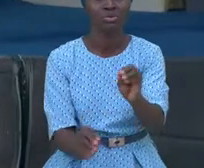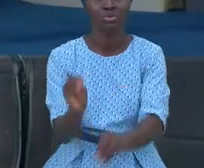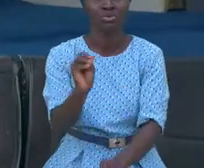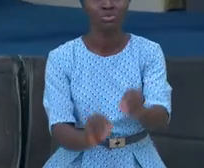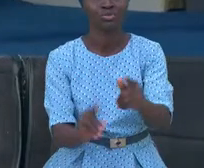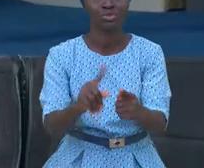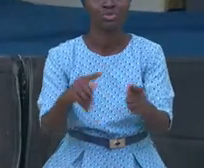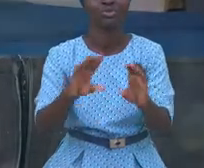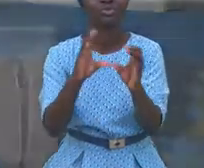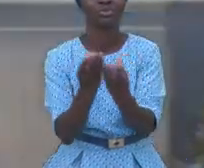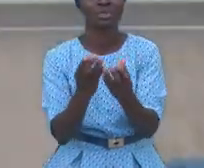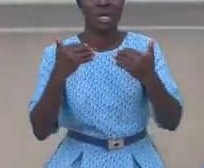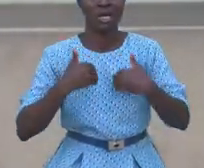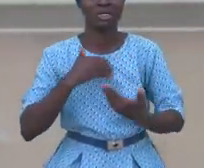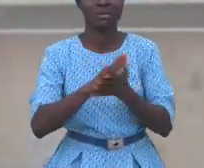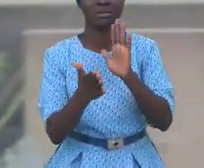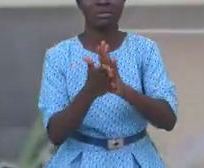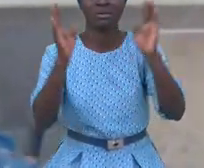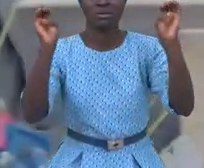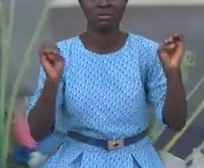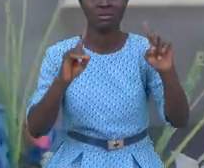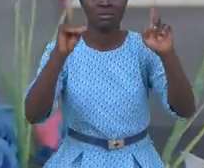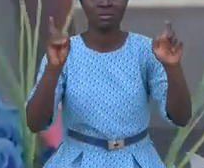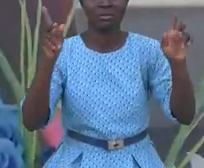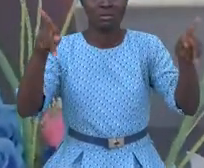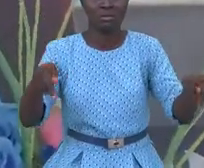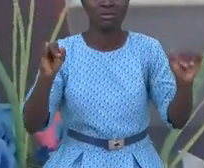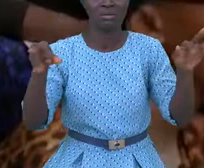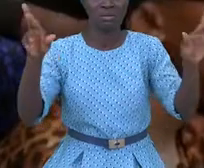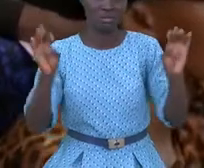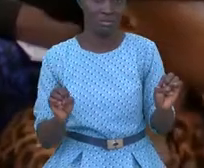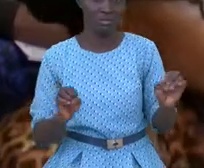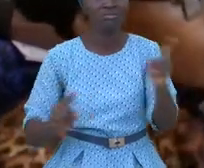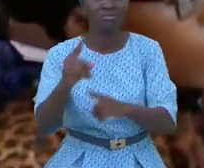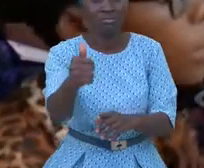has expired. I will not expire.